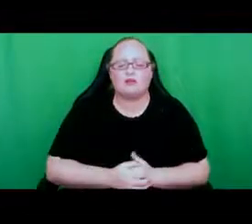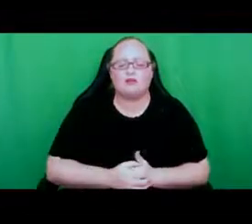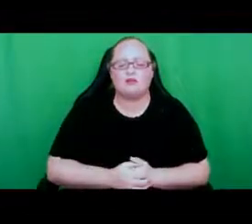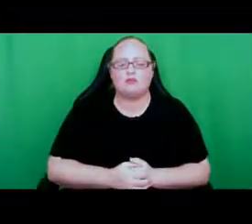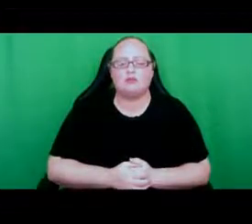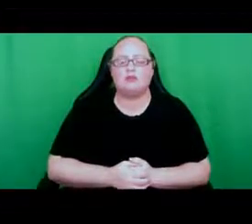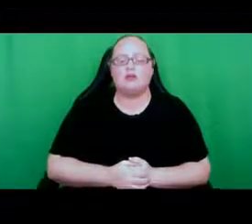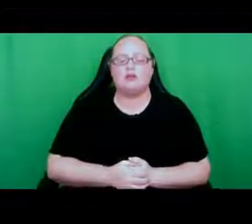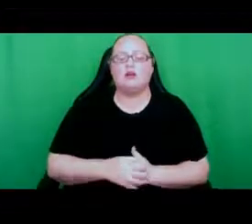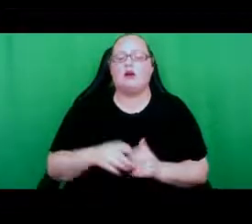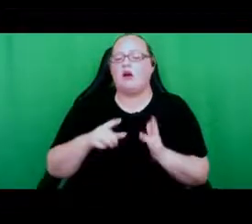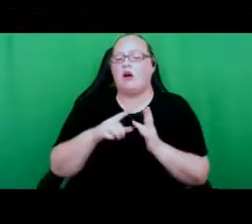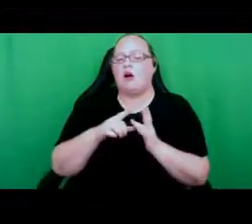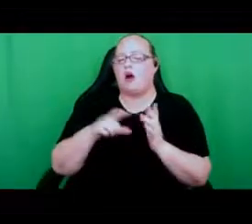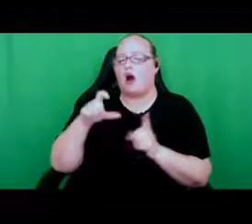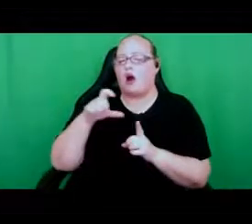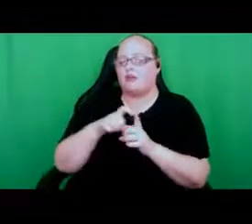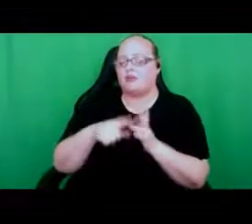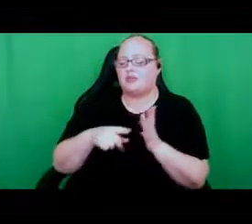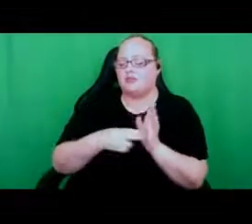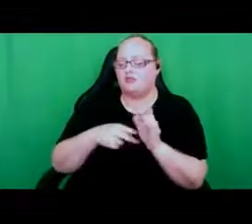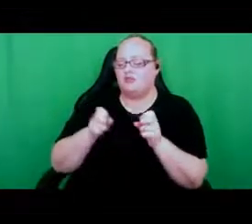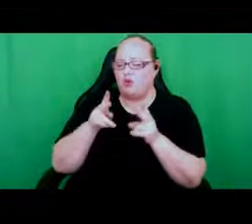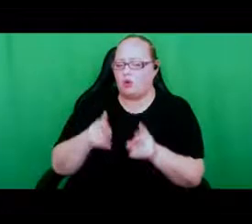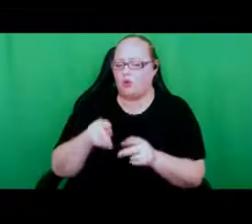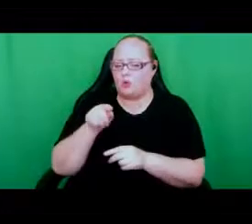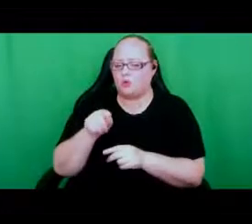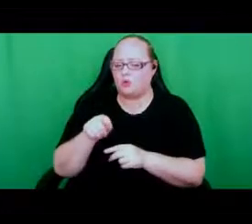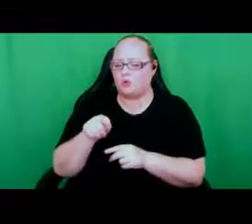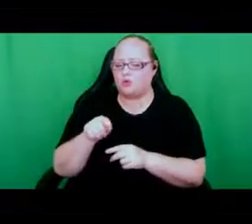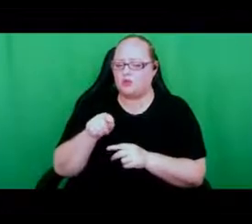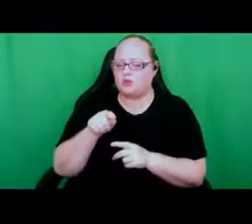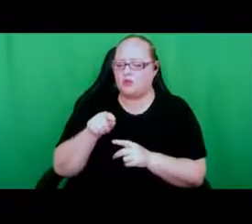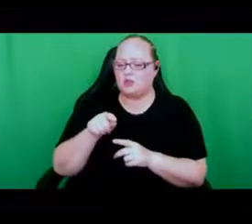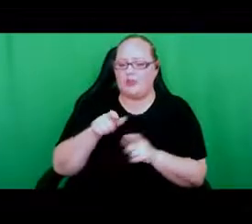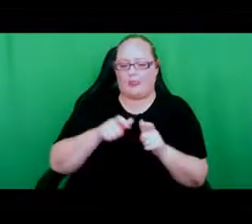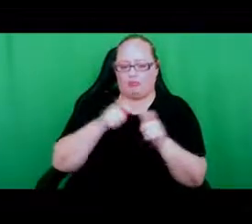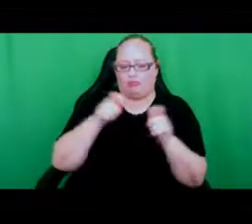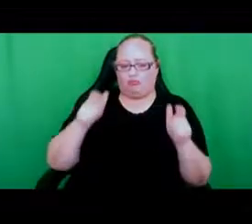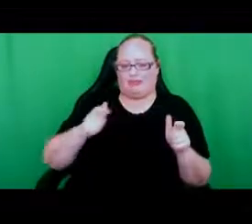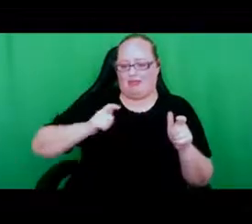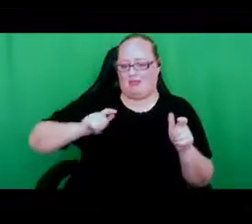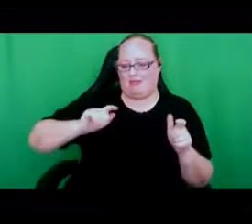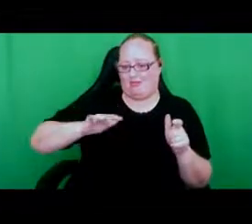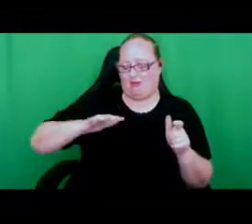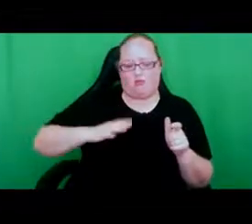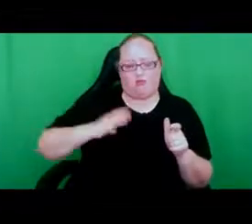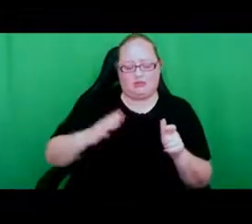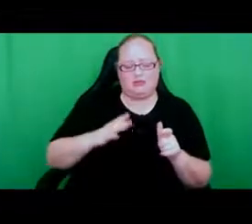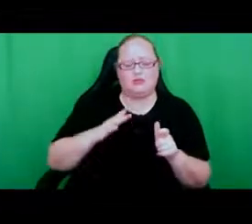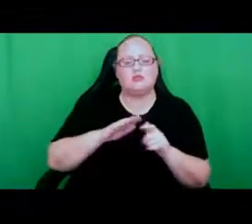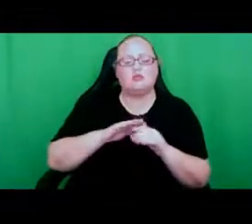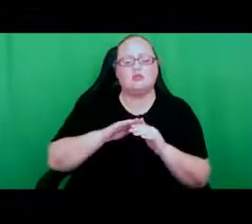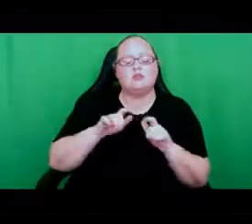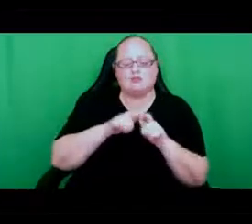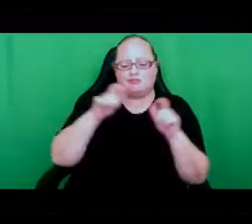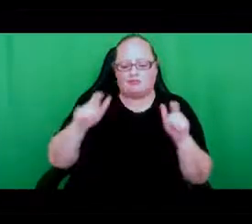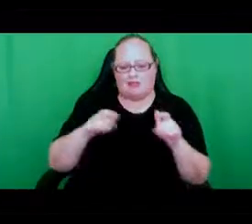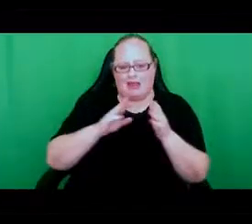Ockenden Road, I mean, the existing Ockenden Road bridge that goes over the M25 is not